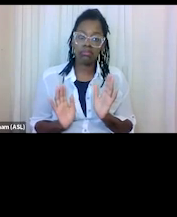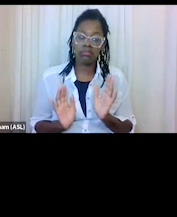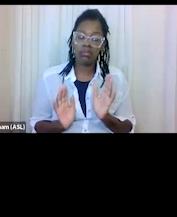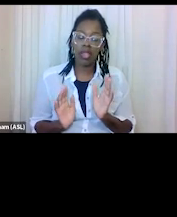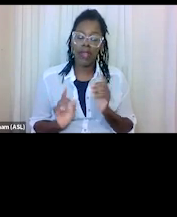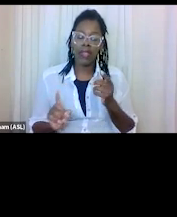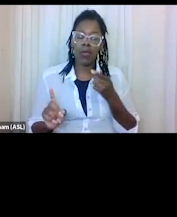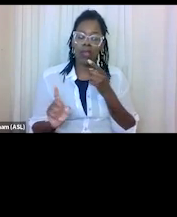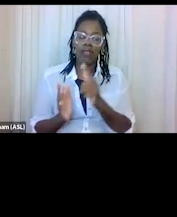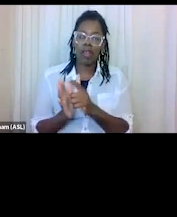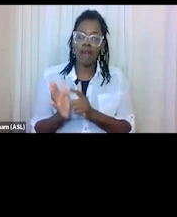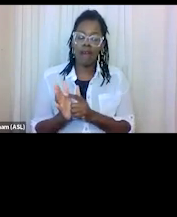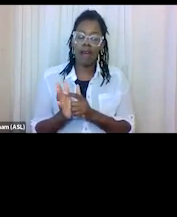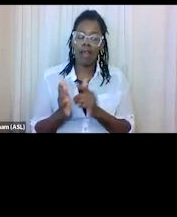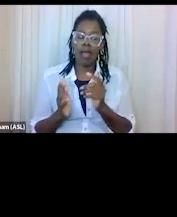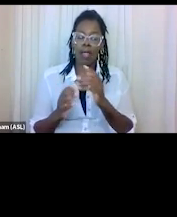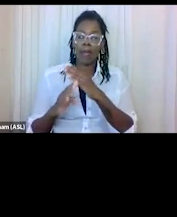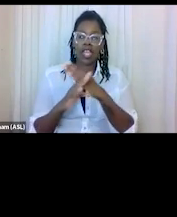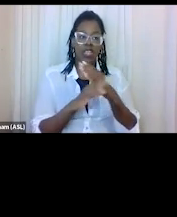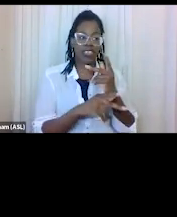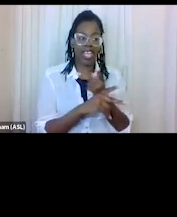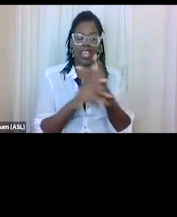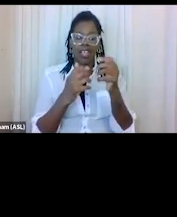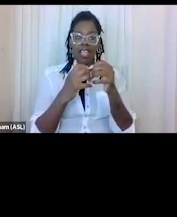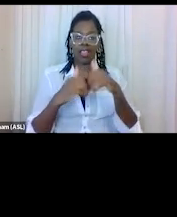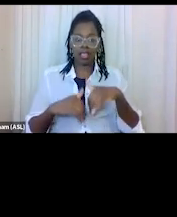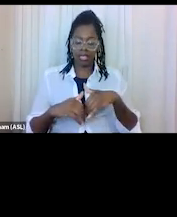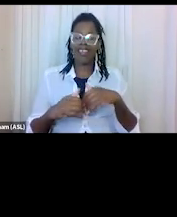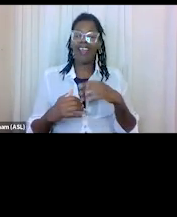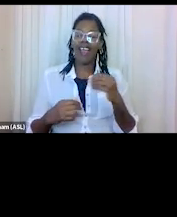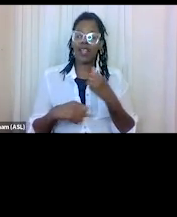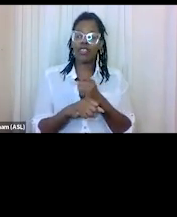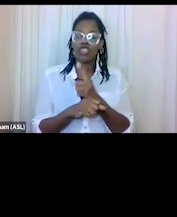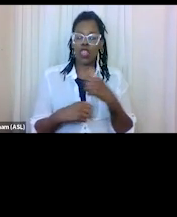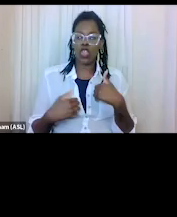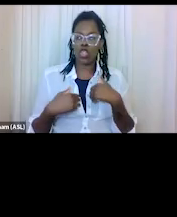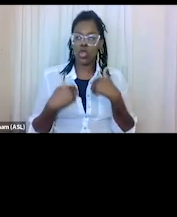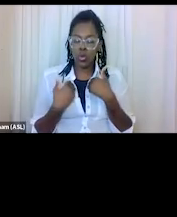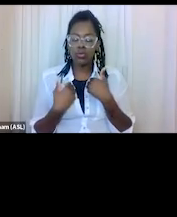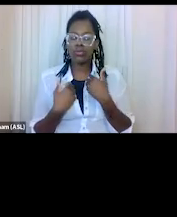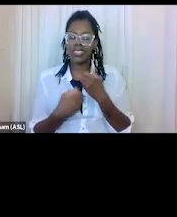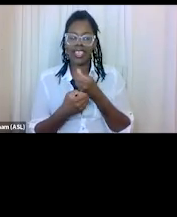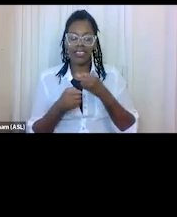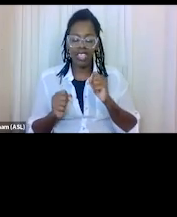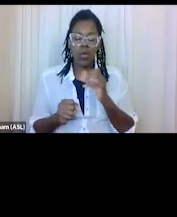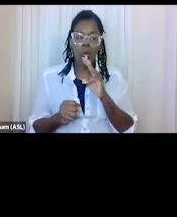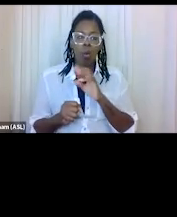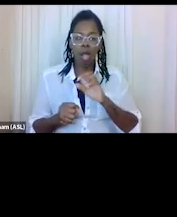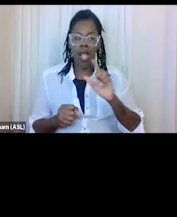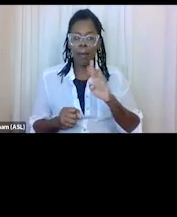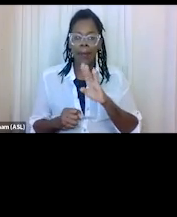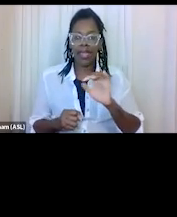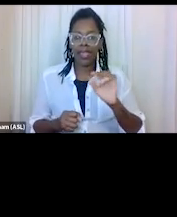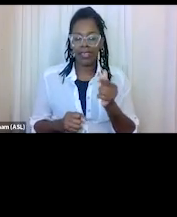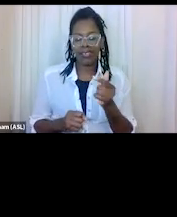is to break down barriers to care and ensure the youth's safety and well-being. It's important to note that the minor's